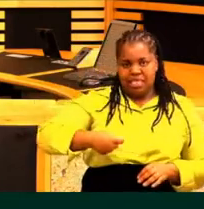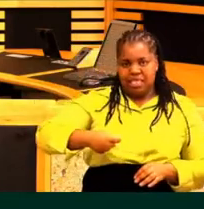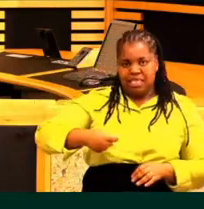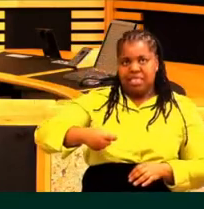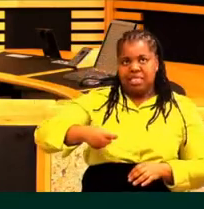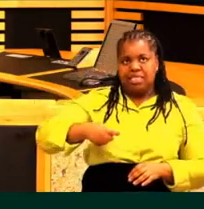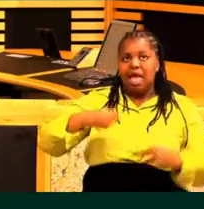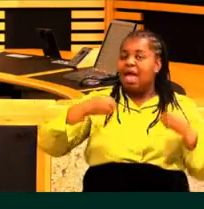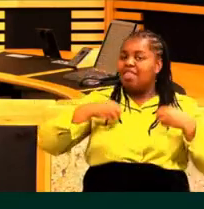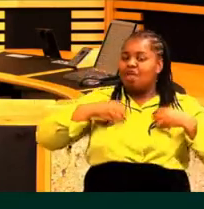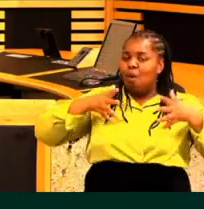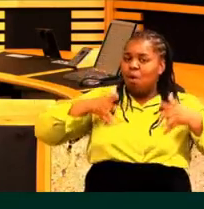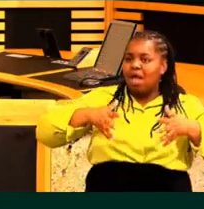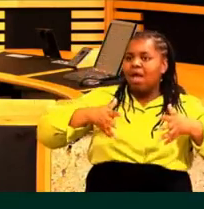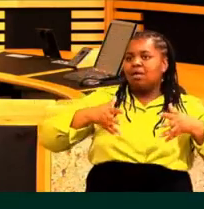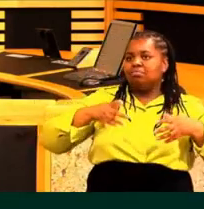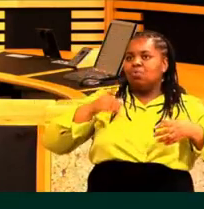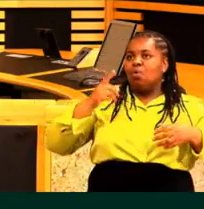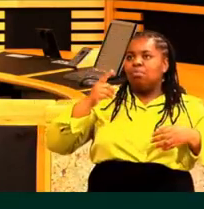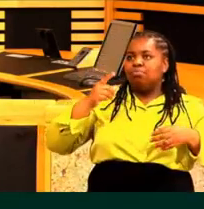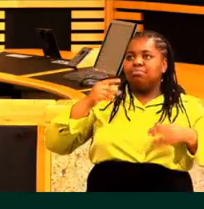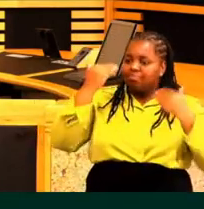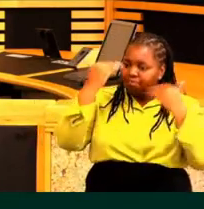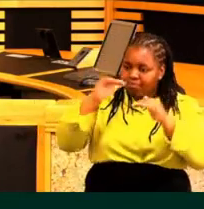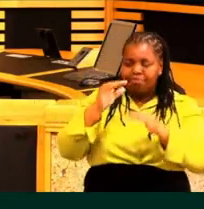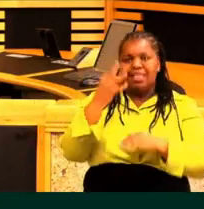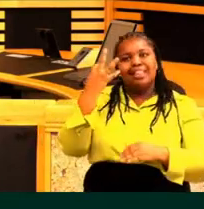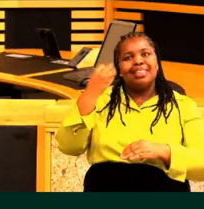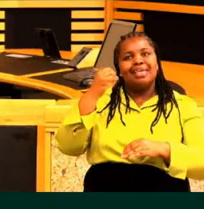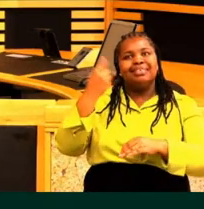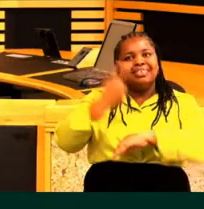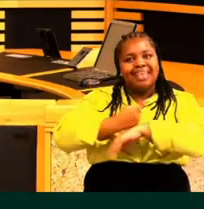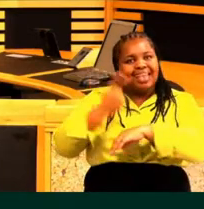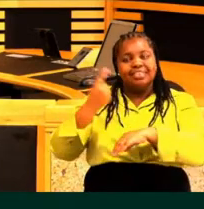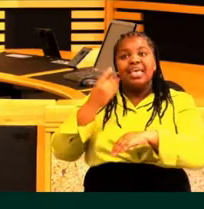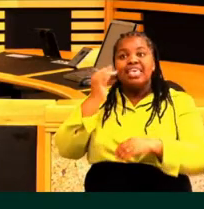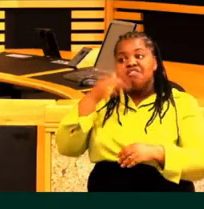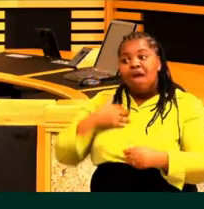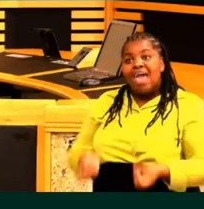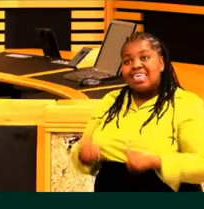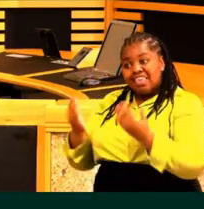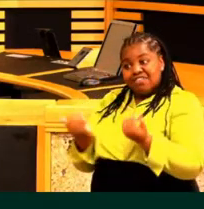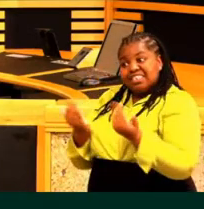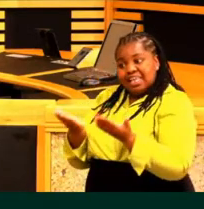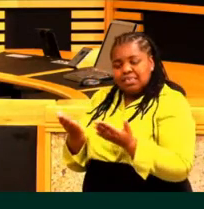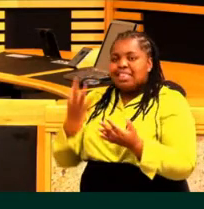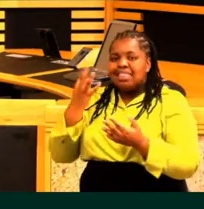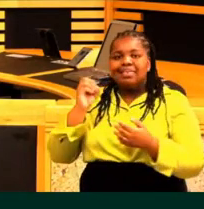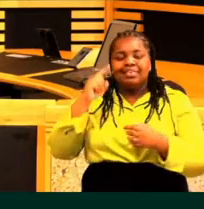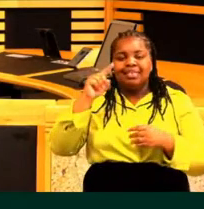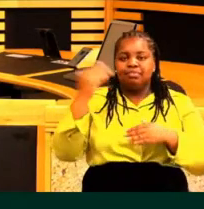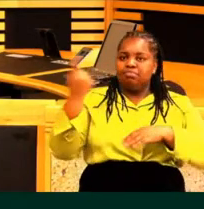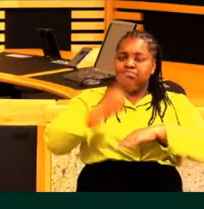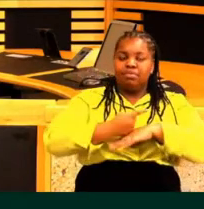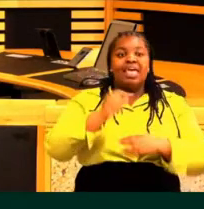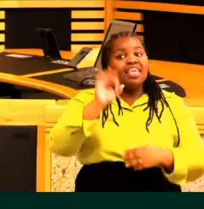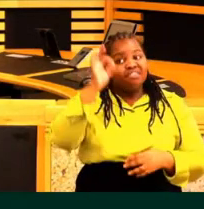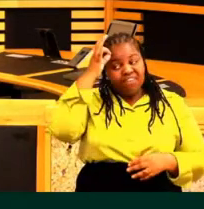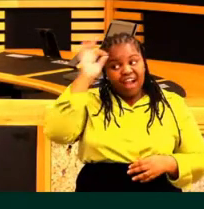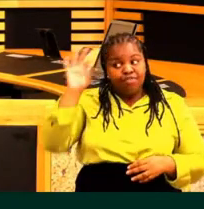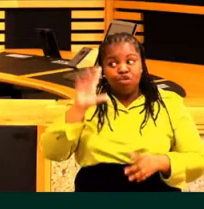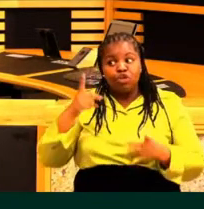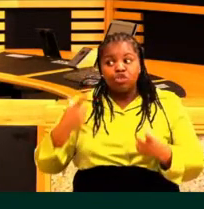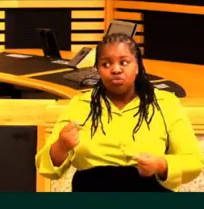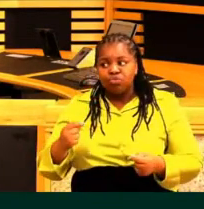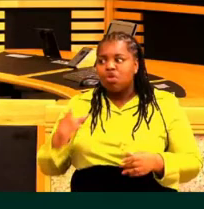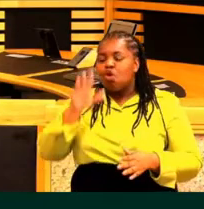SNM is within 30 days of service haven't haven't been rendered if not as a government you are not